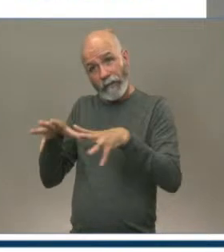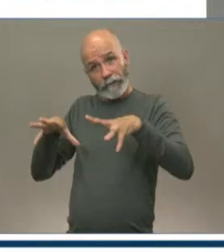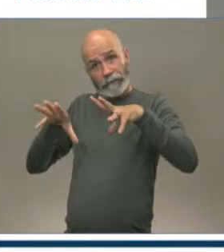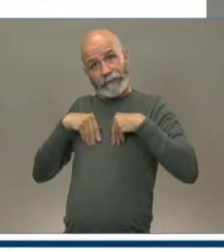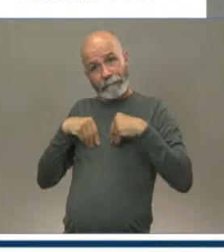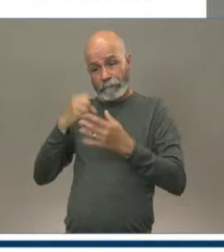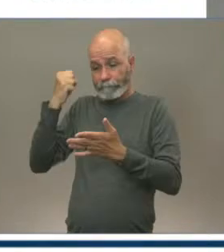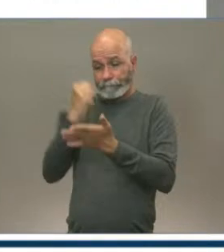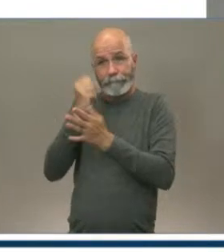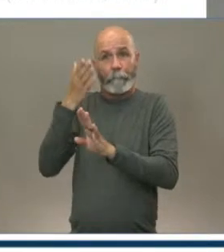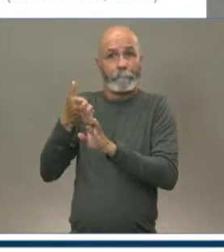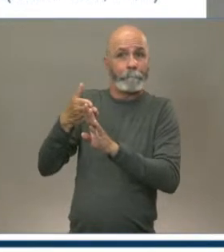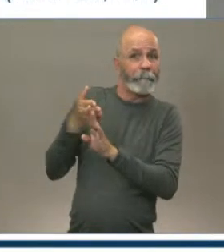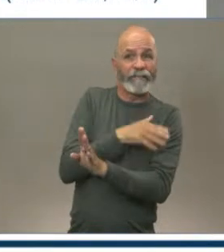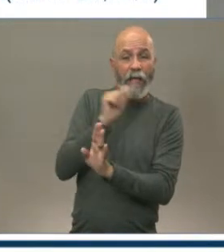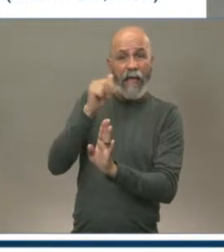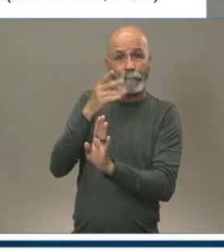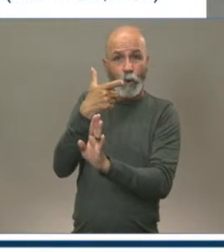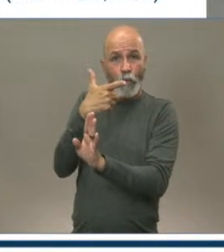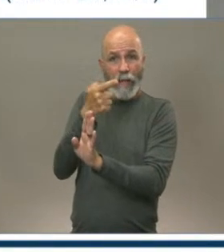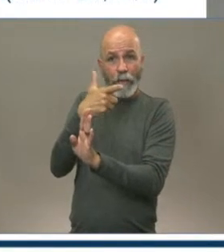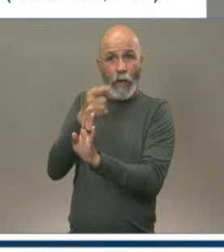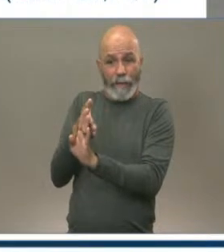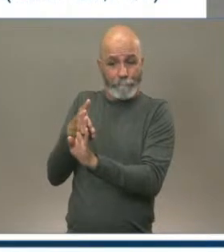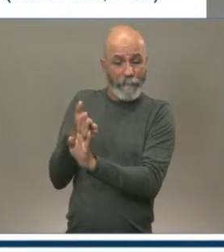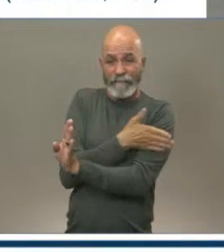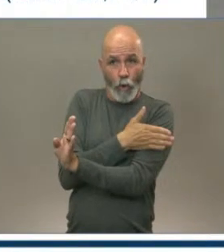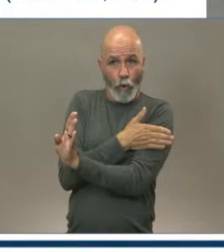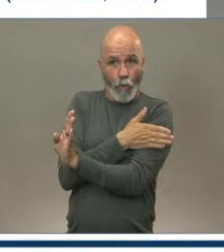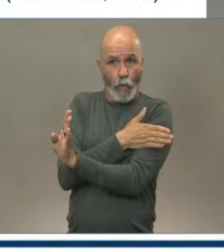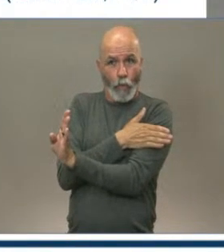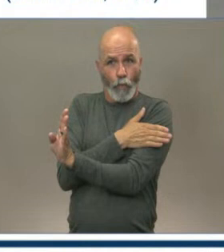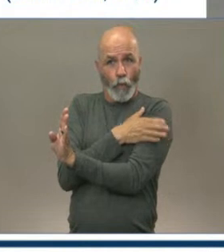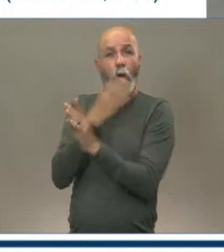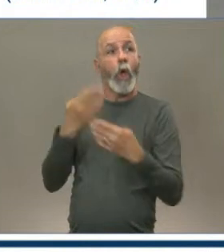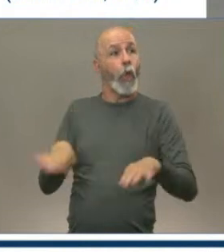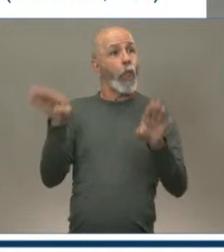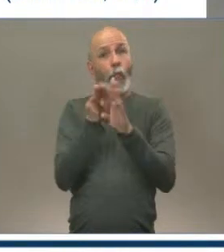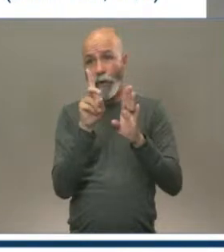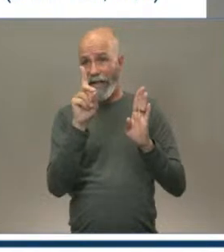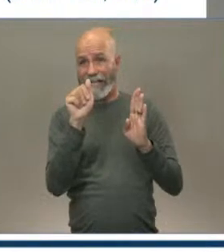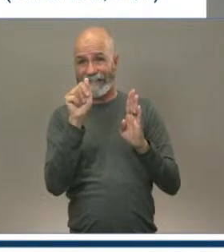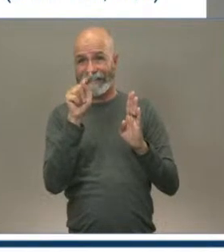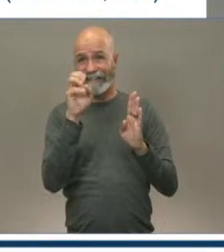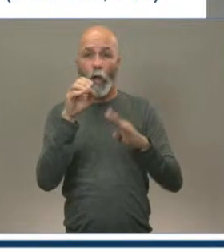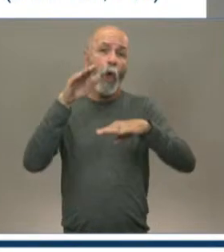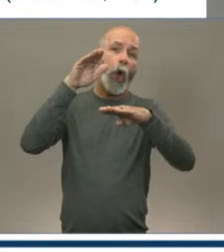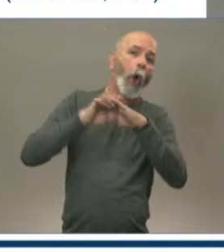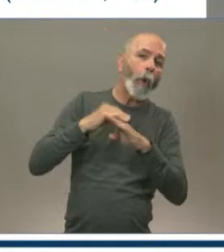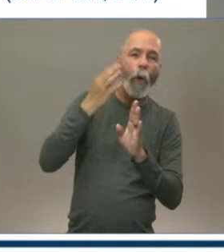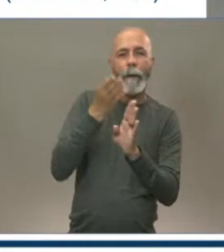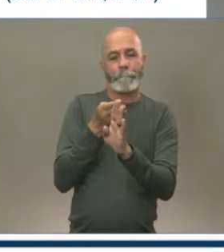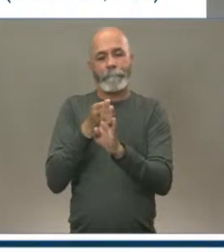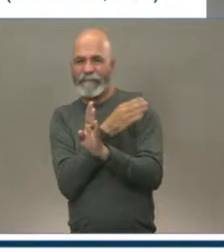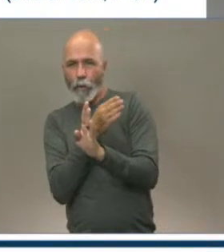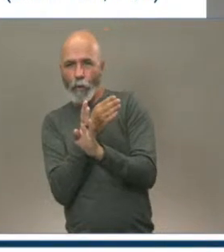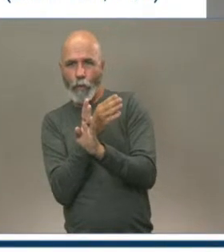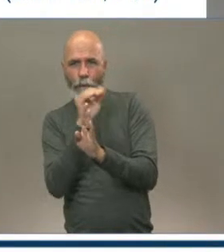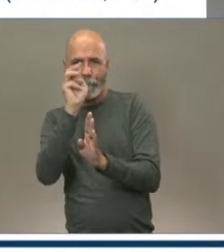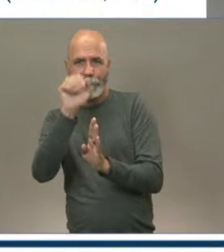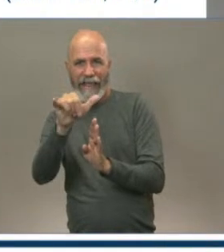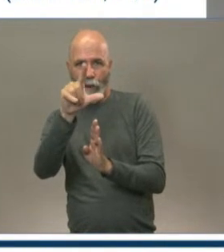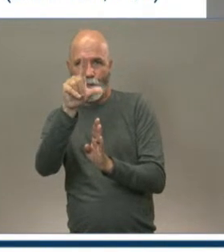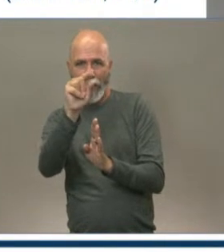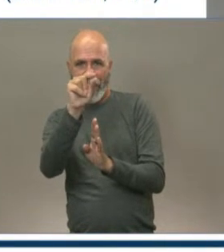before April 21st and that there was a closing date on or before May 20th. If you have a